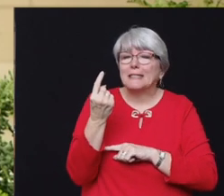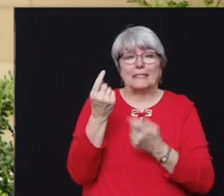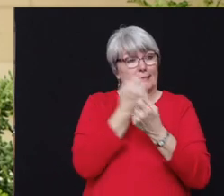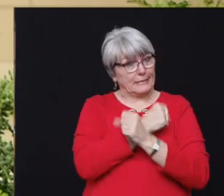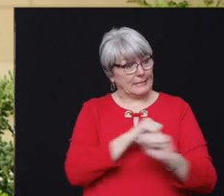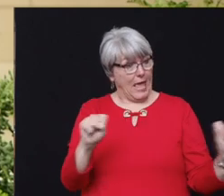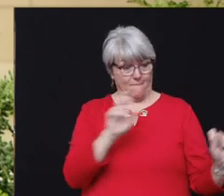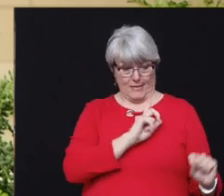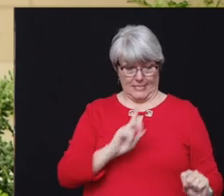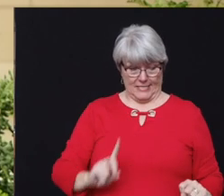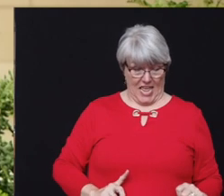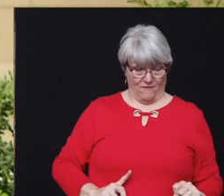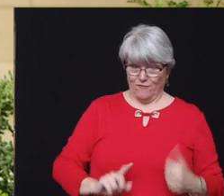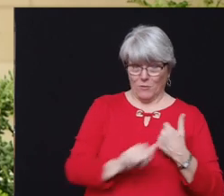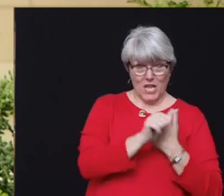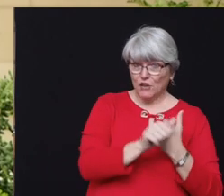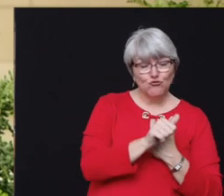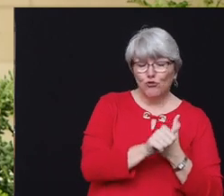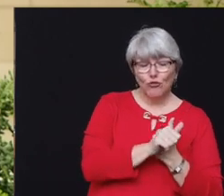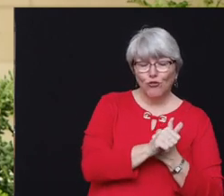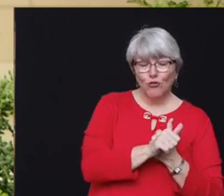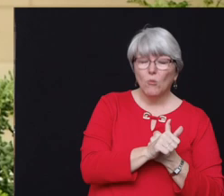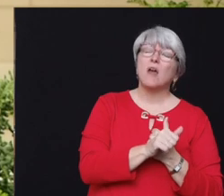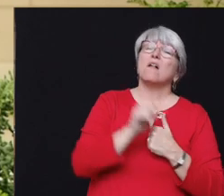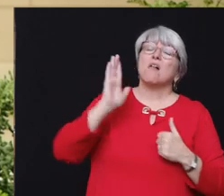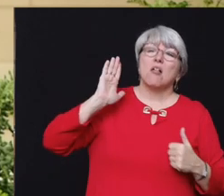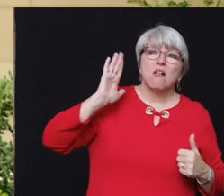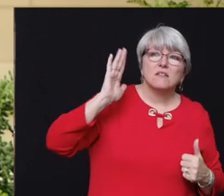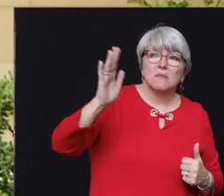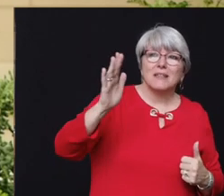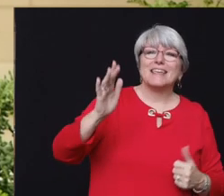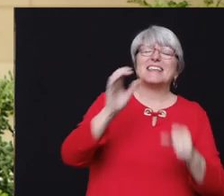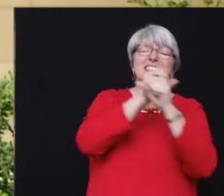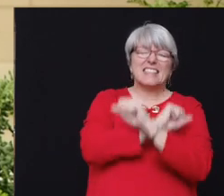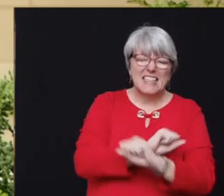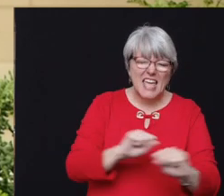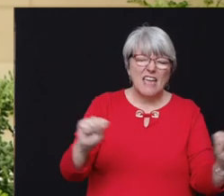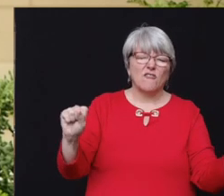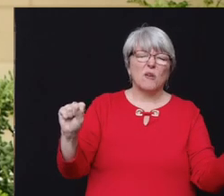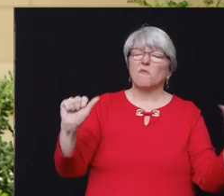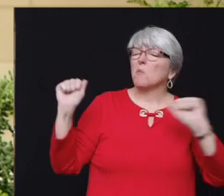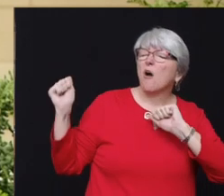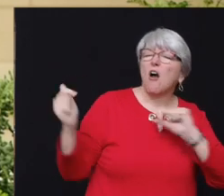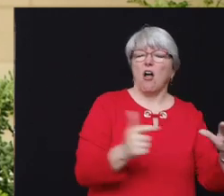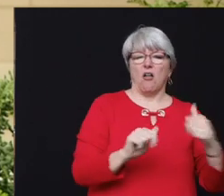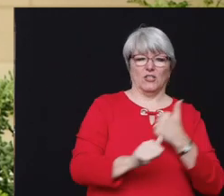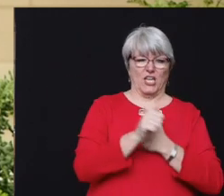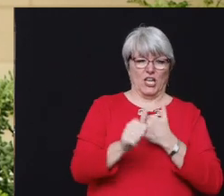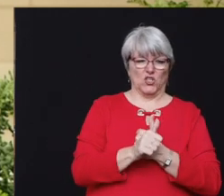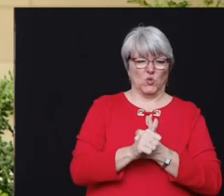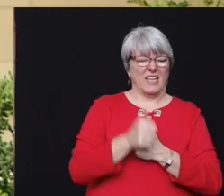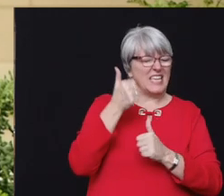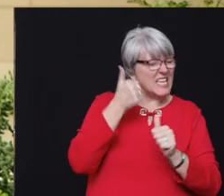saving David from danger, but ultimately delivering him from every danger,